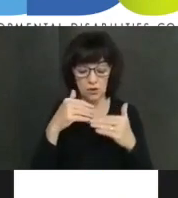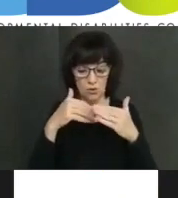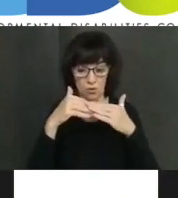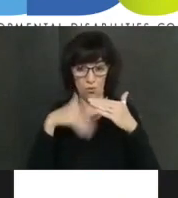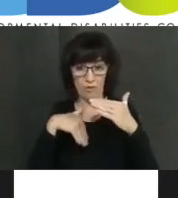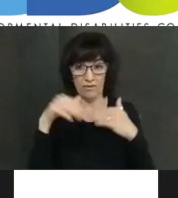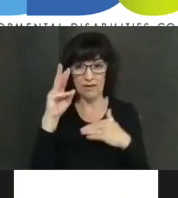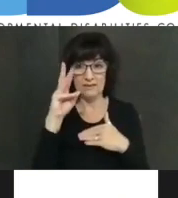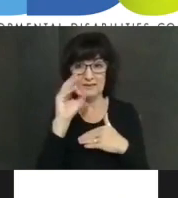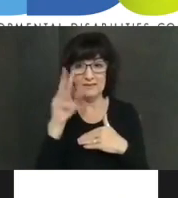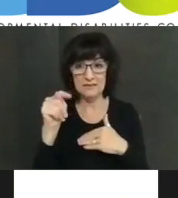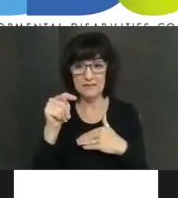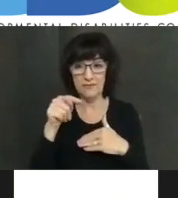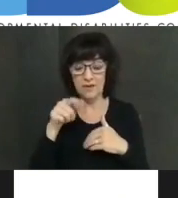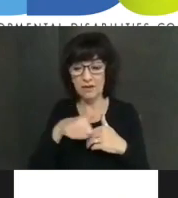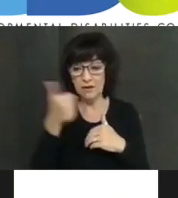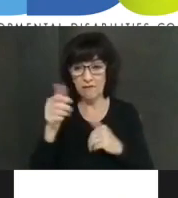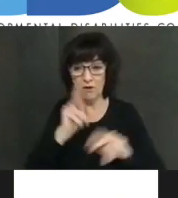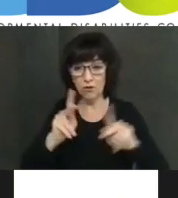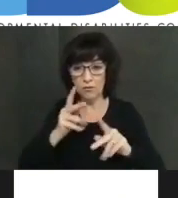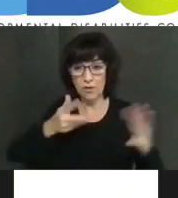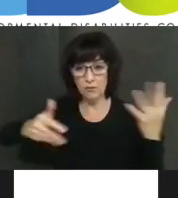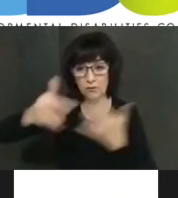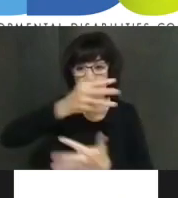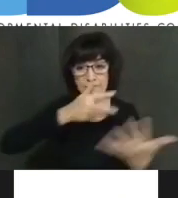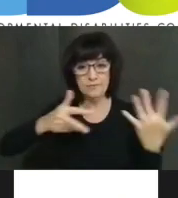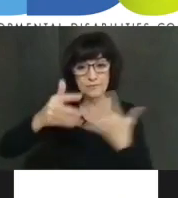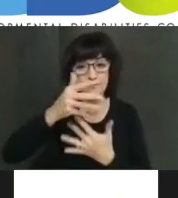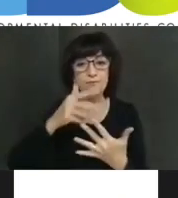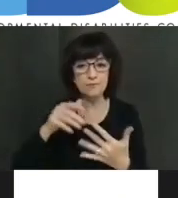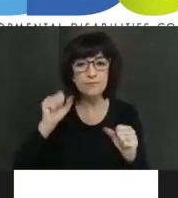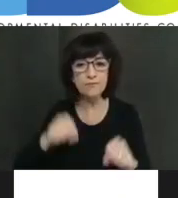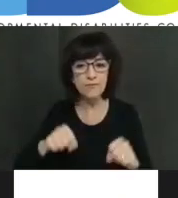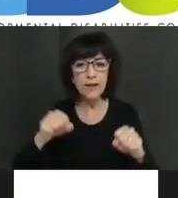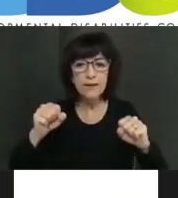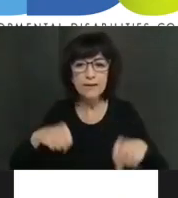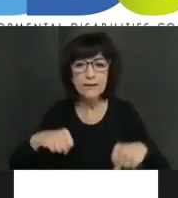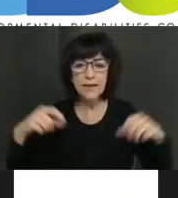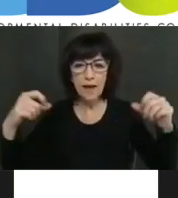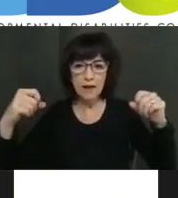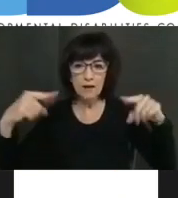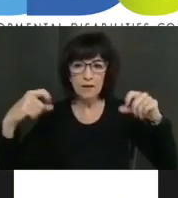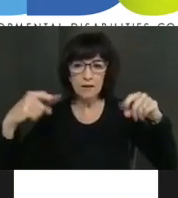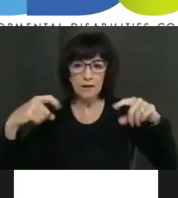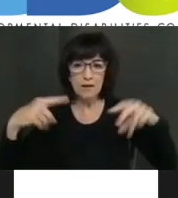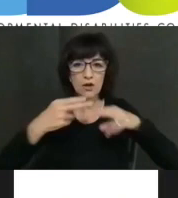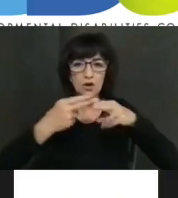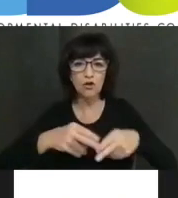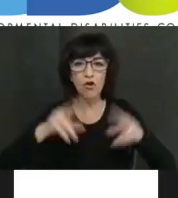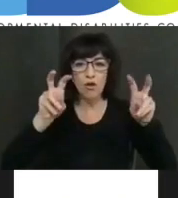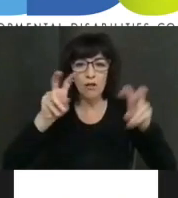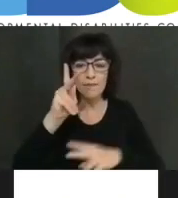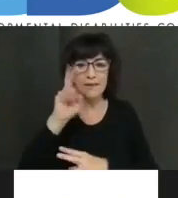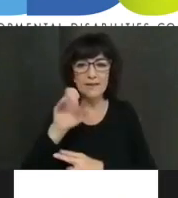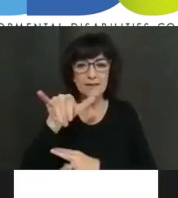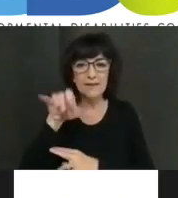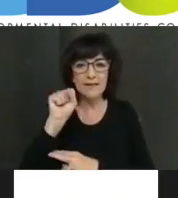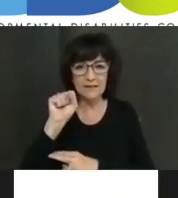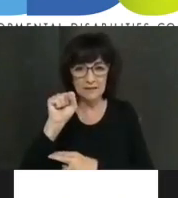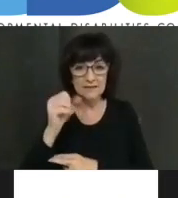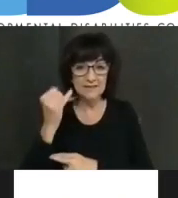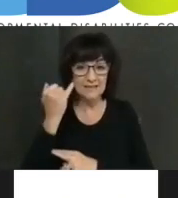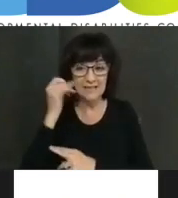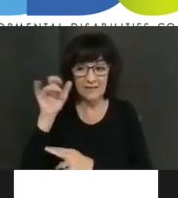are exchanging these we call them keys, between your two phones. And if that person later tests